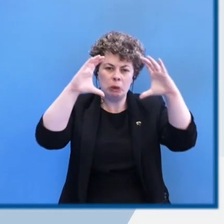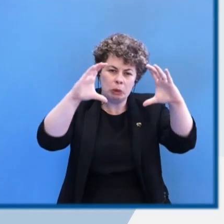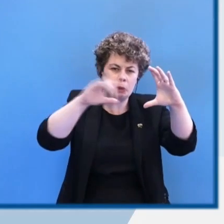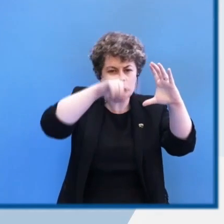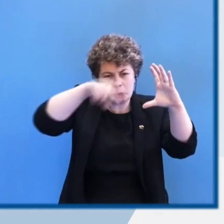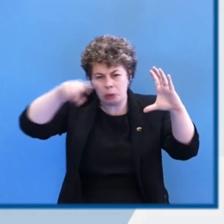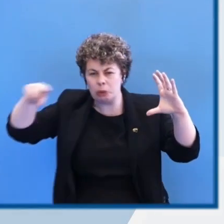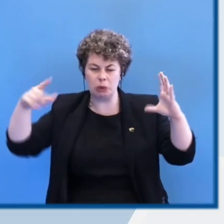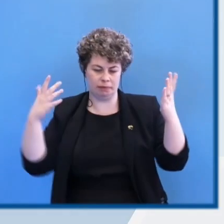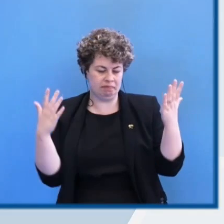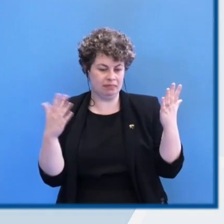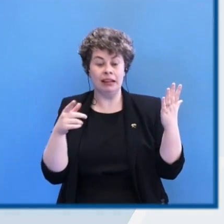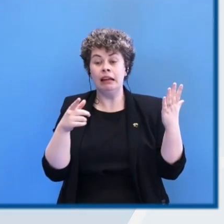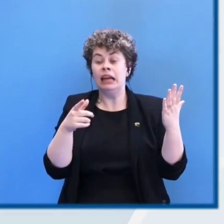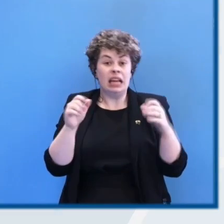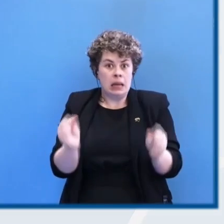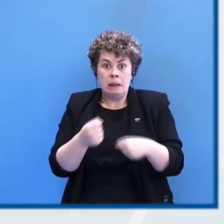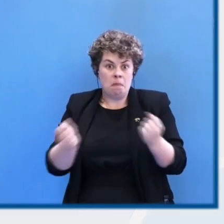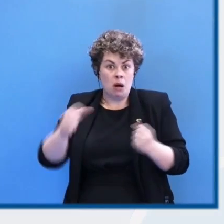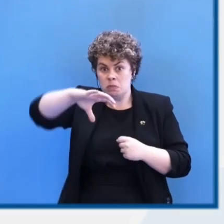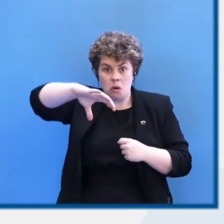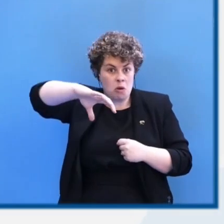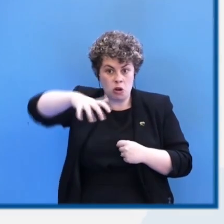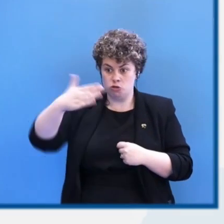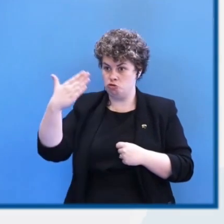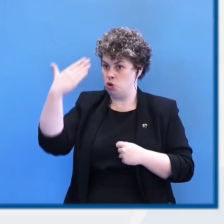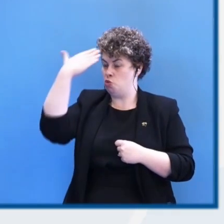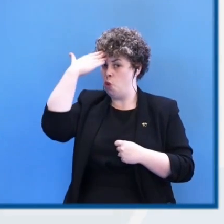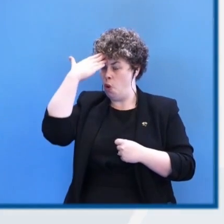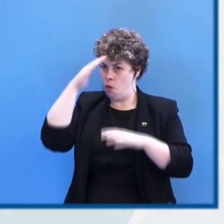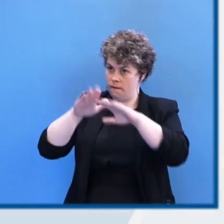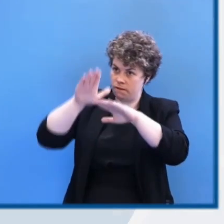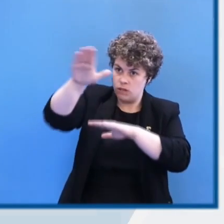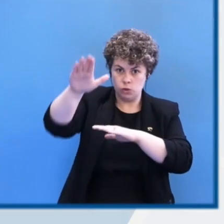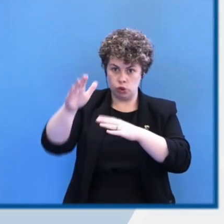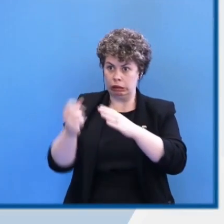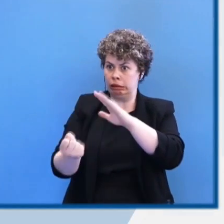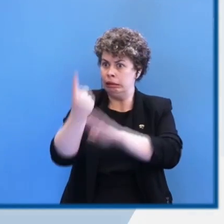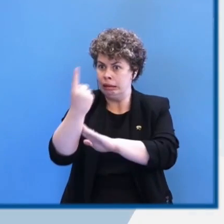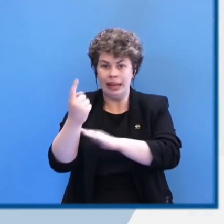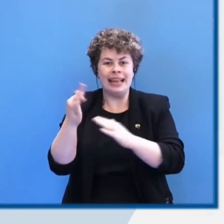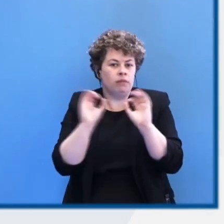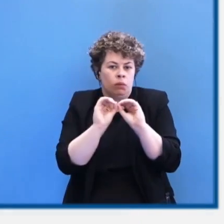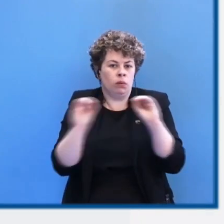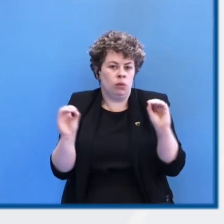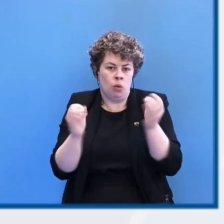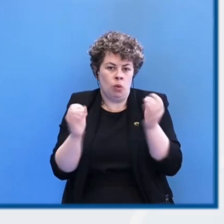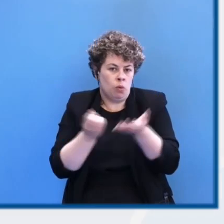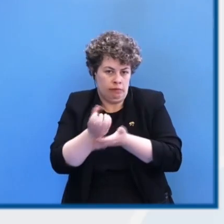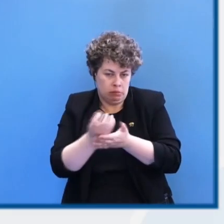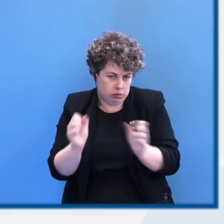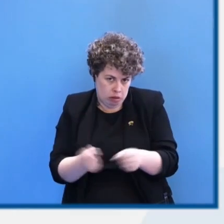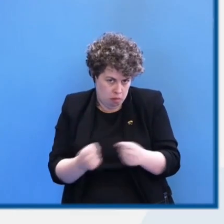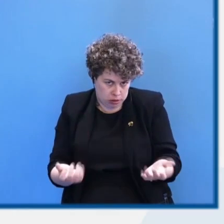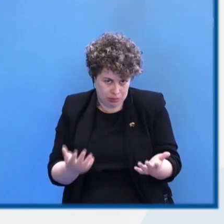And a lot of countries do not have the data, as you'd mentioned already. But on the other hand, there are plenty of places which do